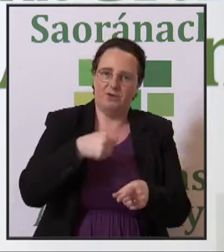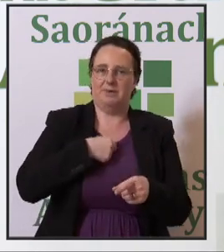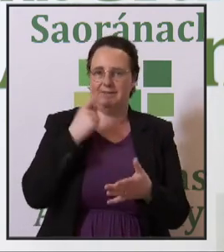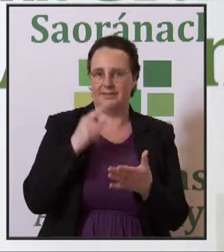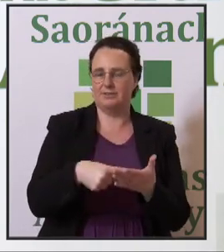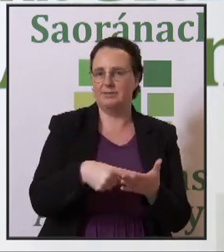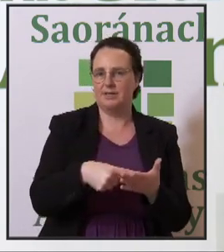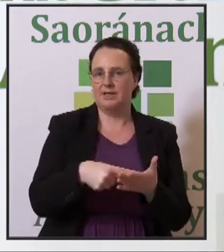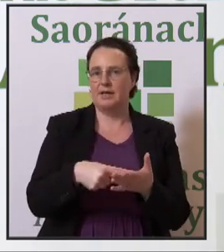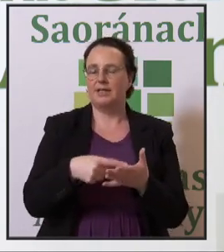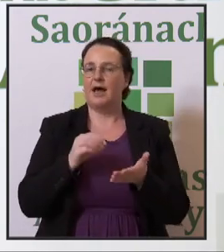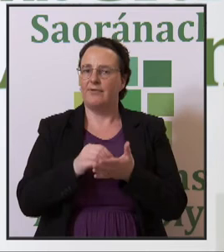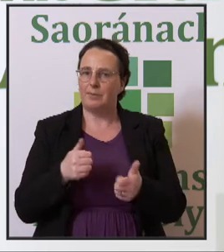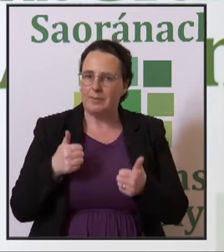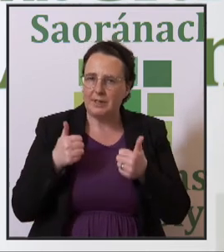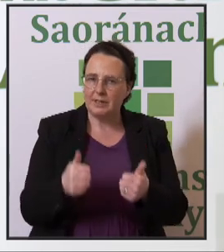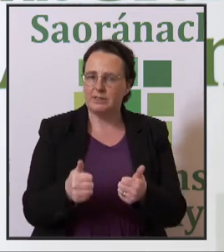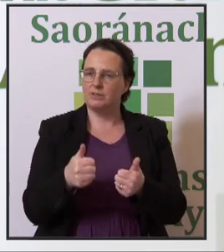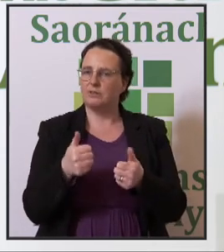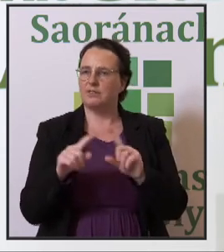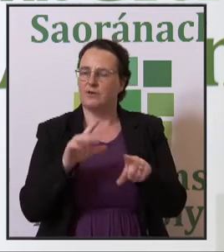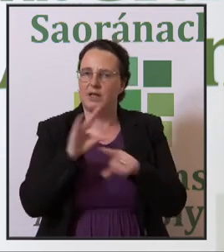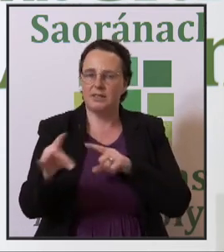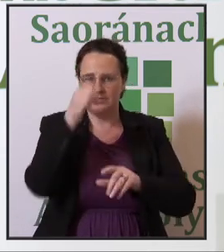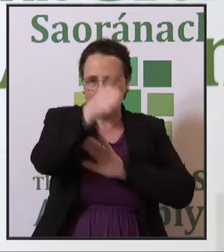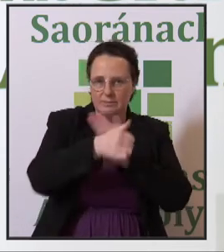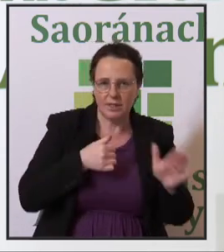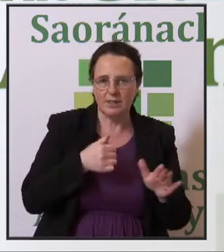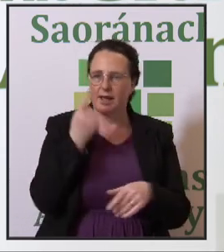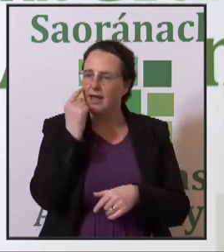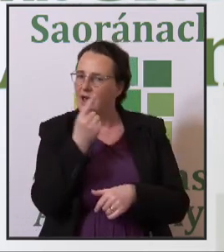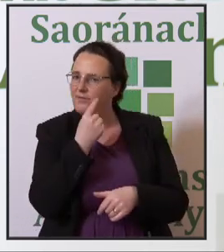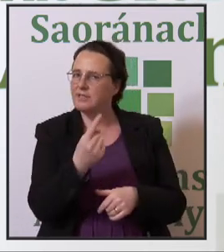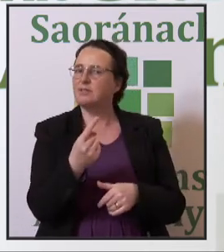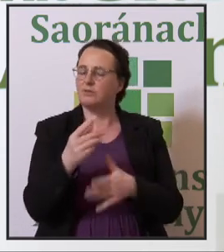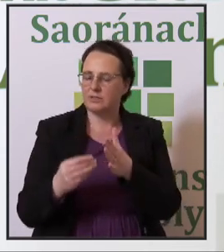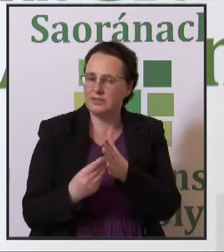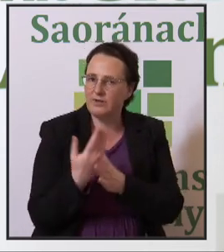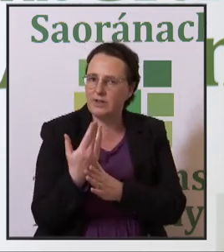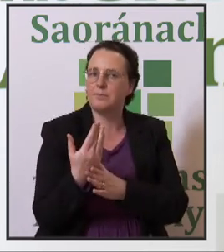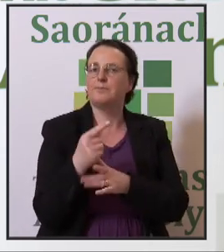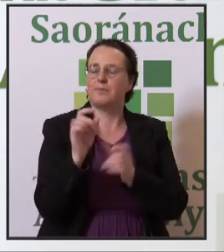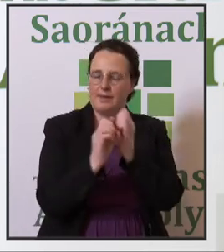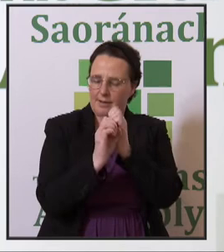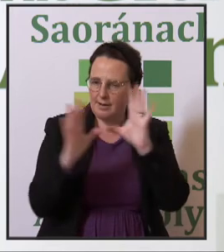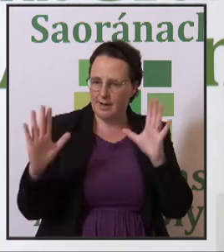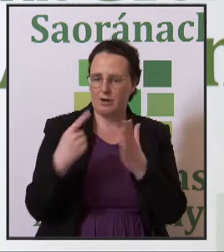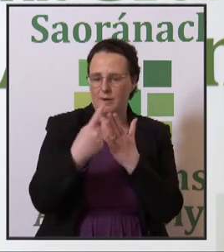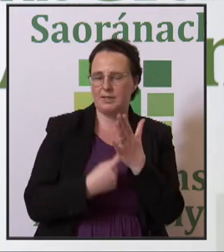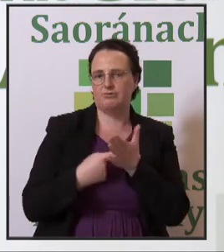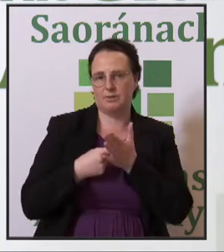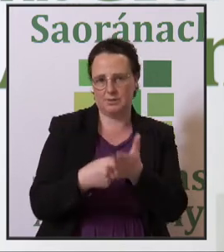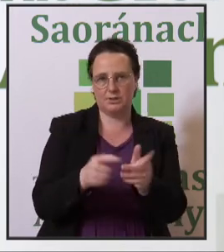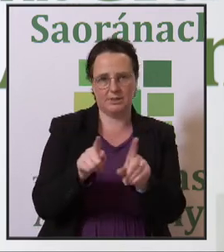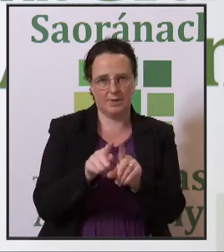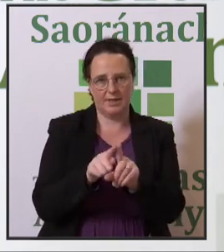in their capacity to harness diverse forms of experience and evidence to develop clear policy recommendations.